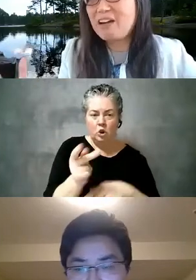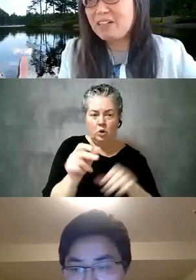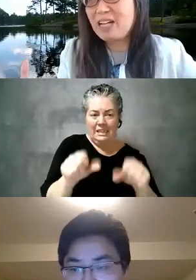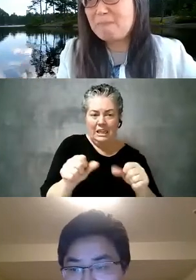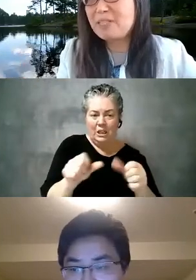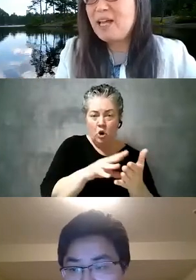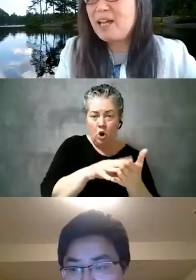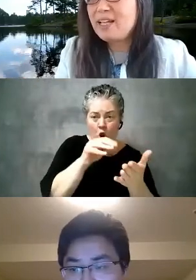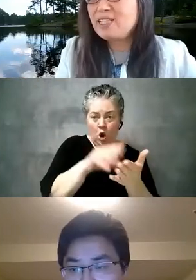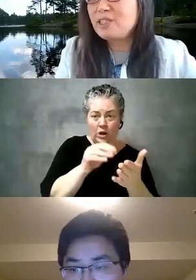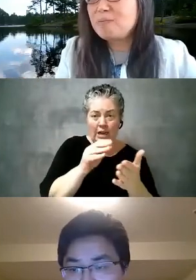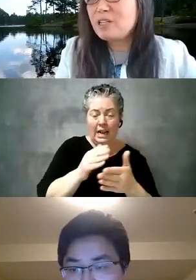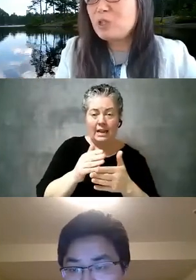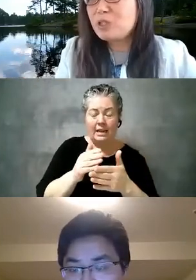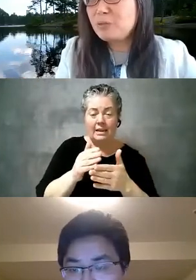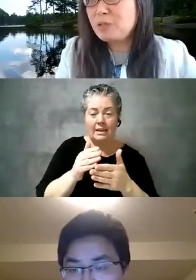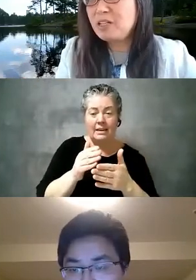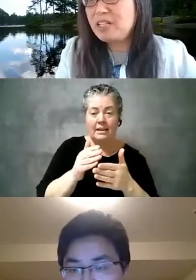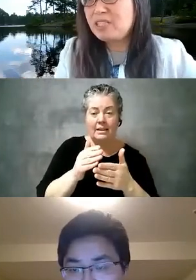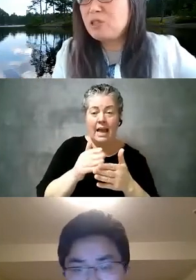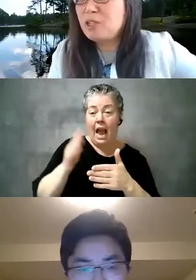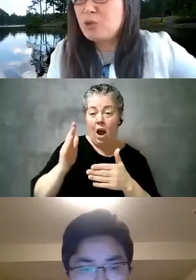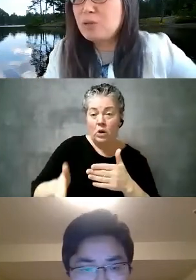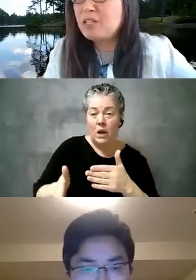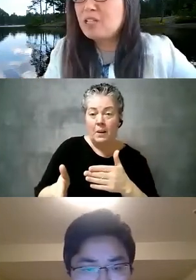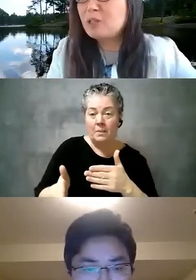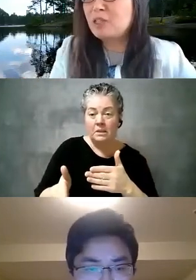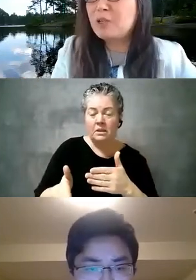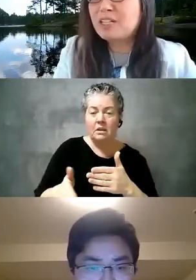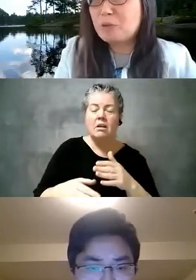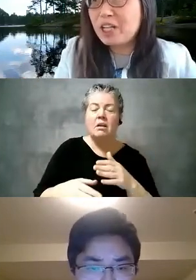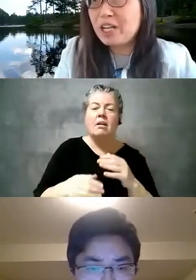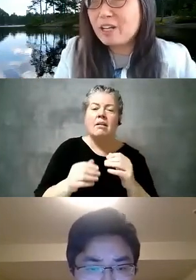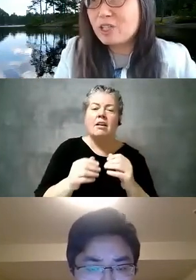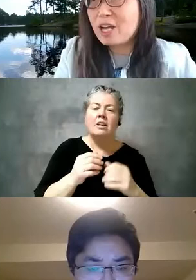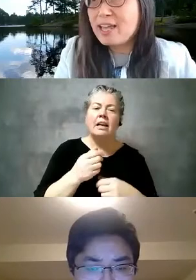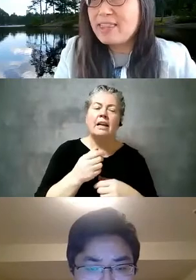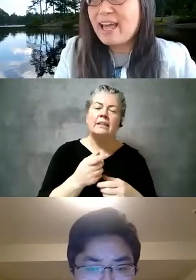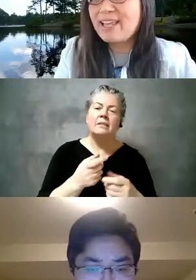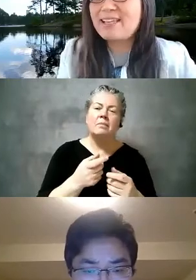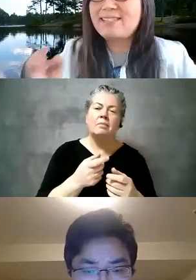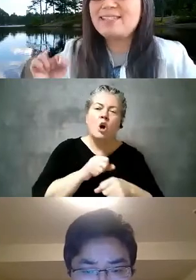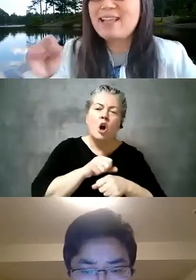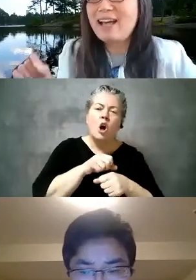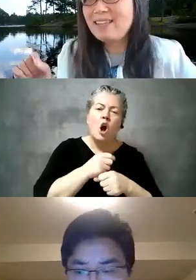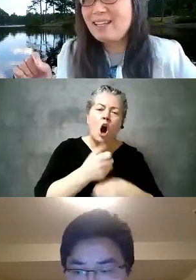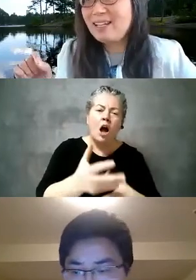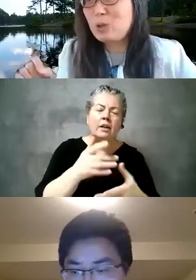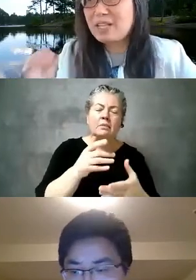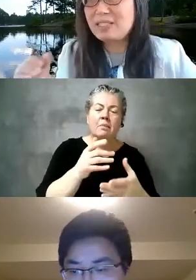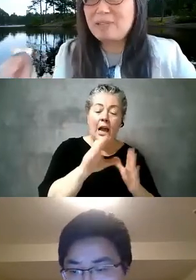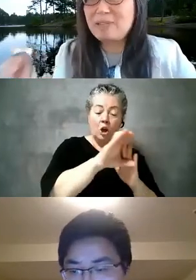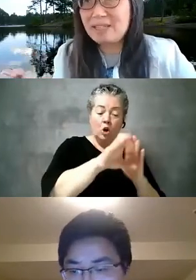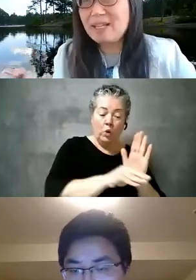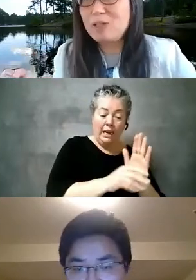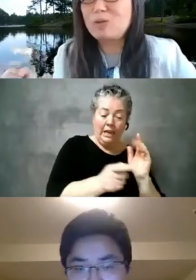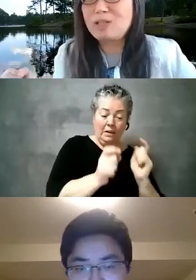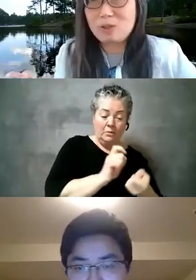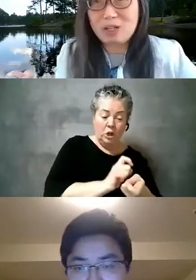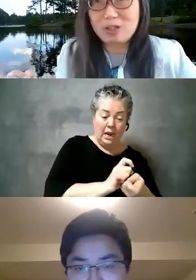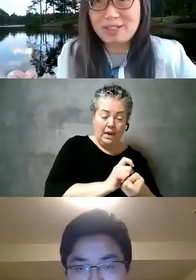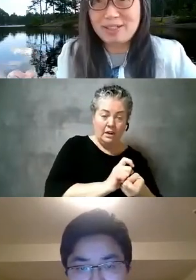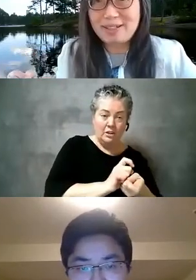learning outcomes is to be attributed to curriculum change that is not transmitted